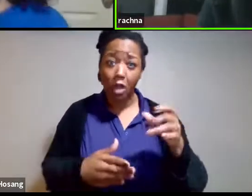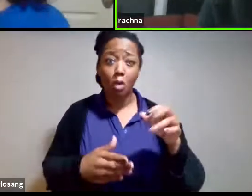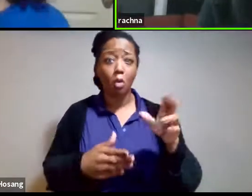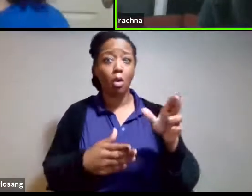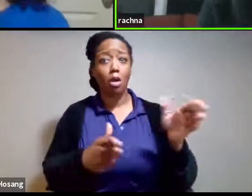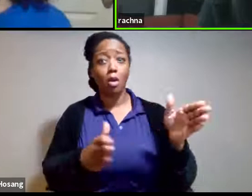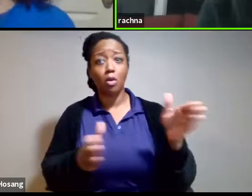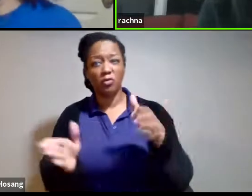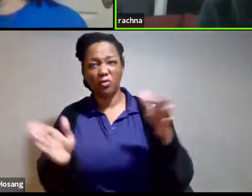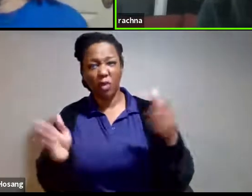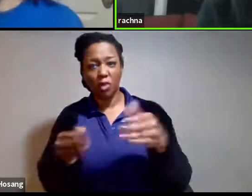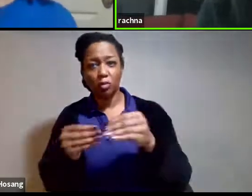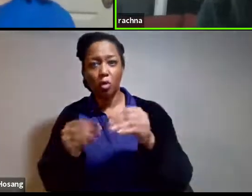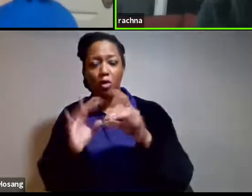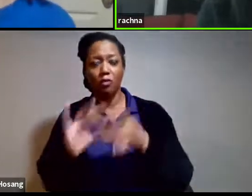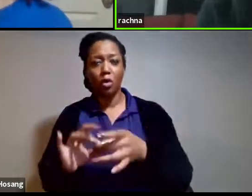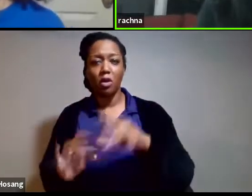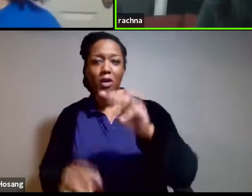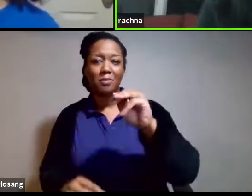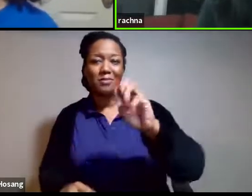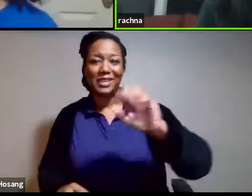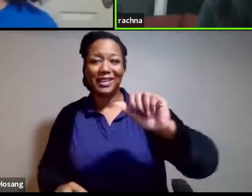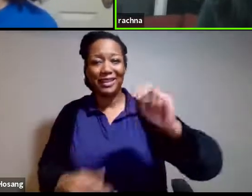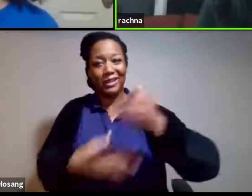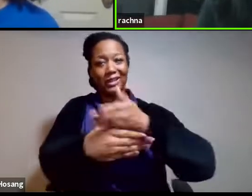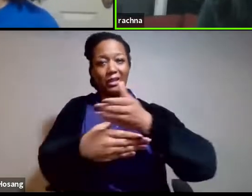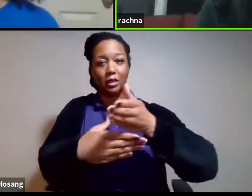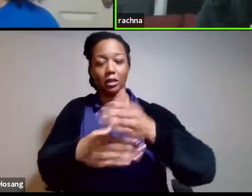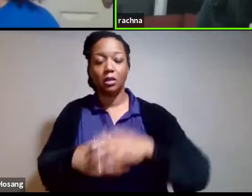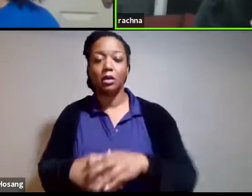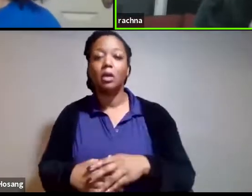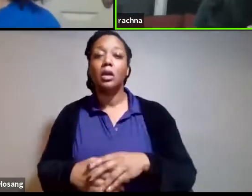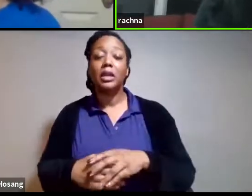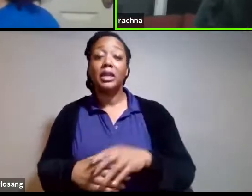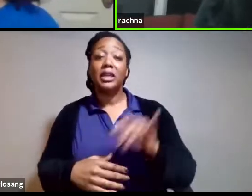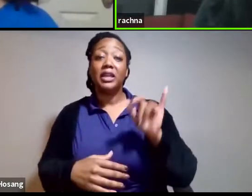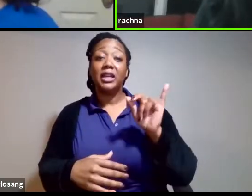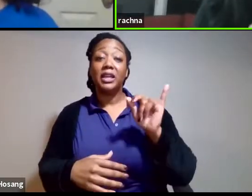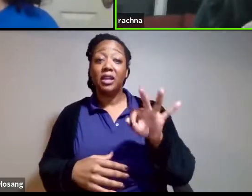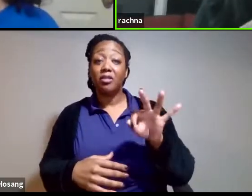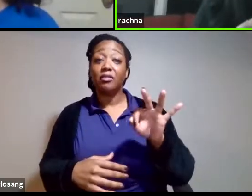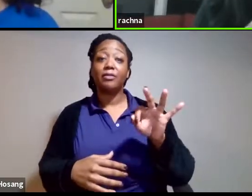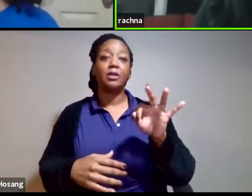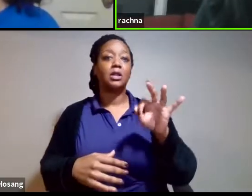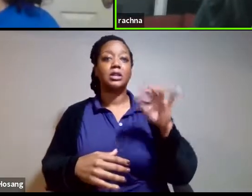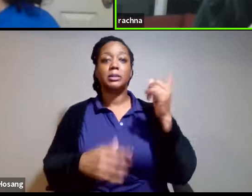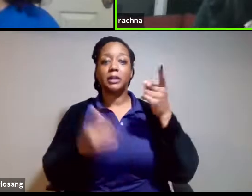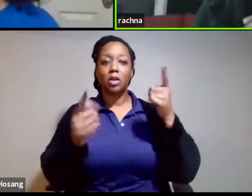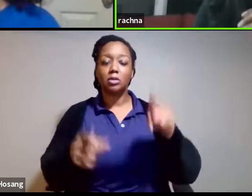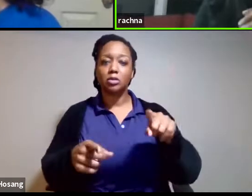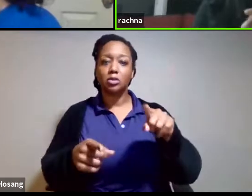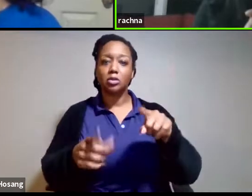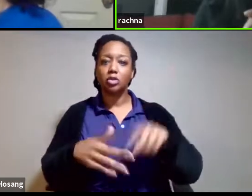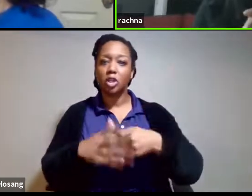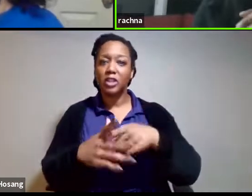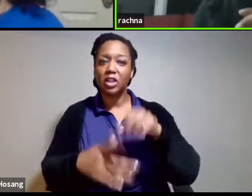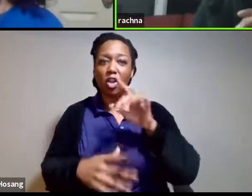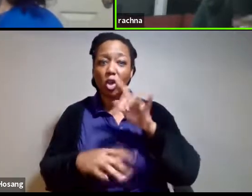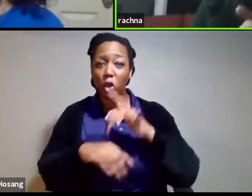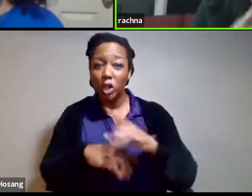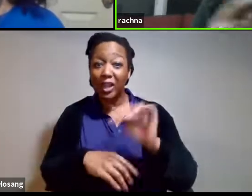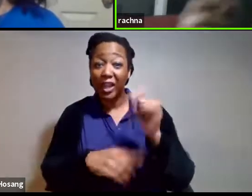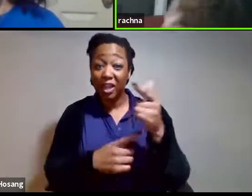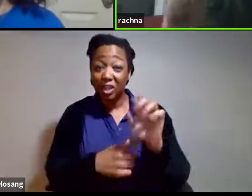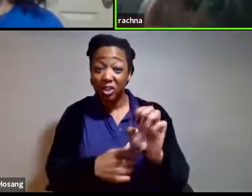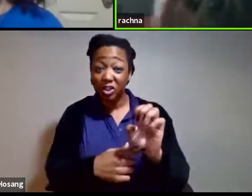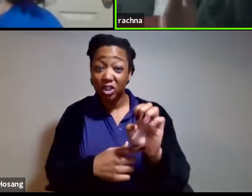the mean. And if the child is tested at a very early age, like at 4, 5, 6, then usually